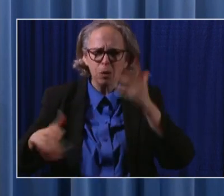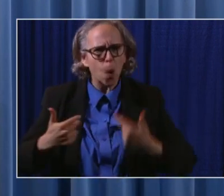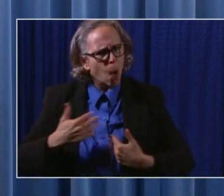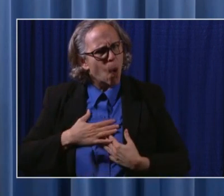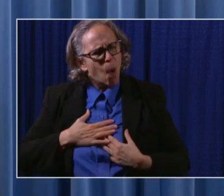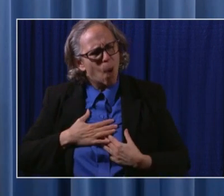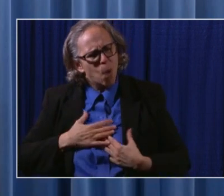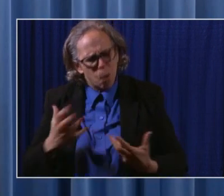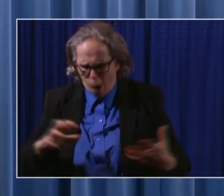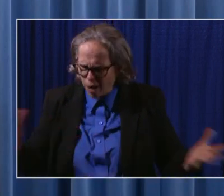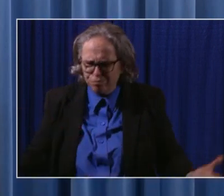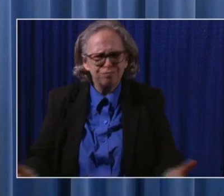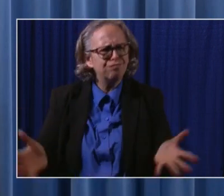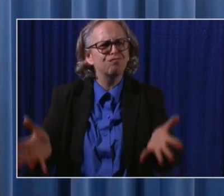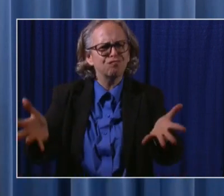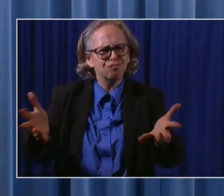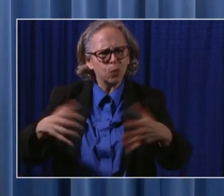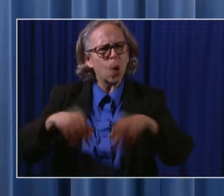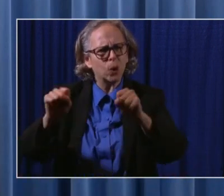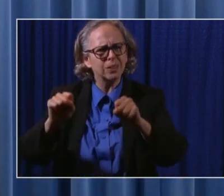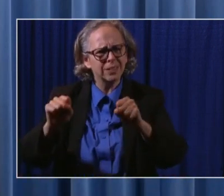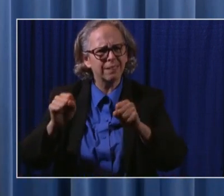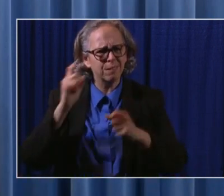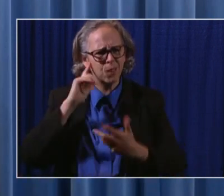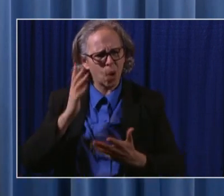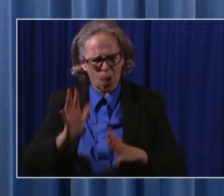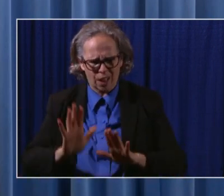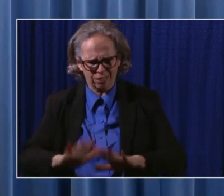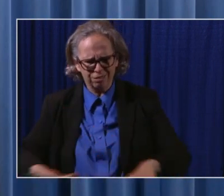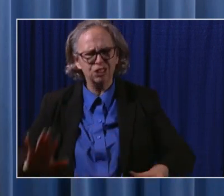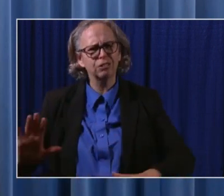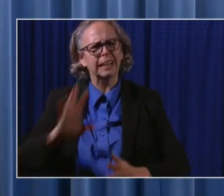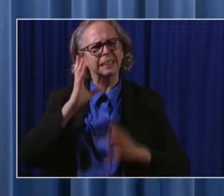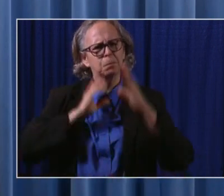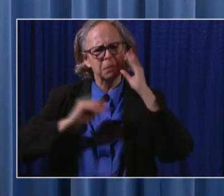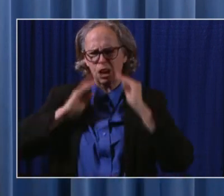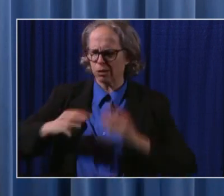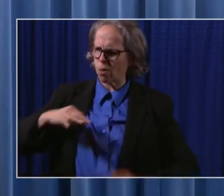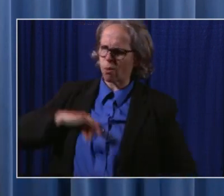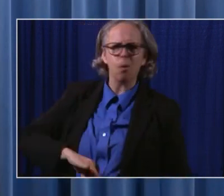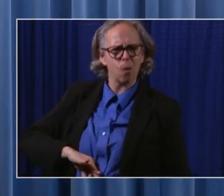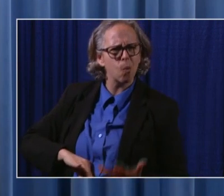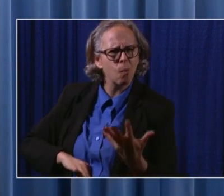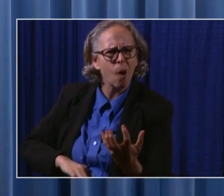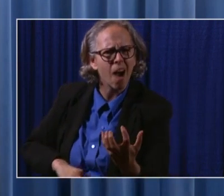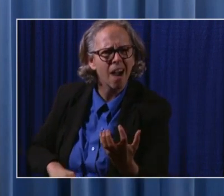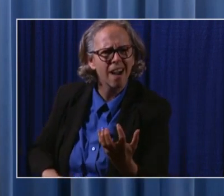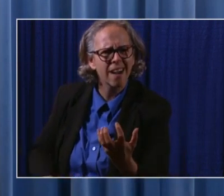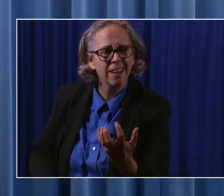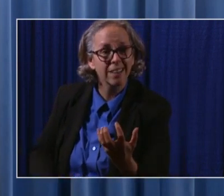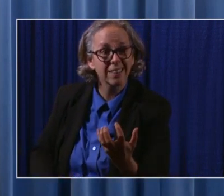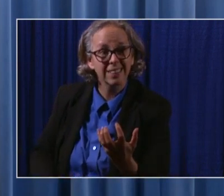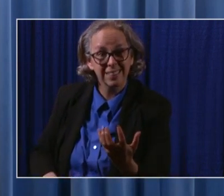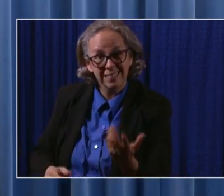fairs for that purpose. Again, the essence of the fair. To do